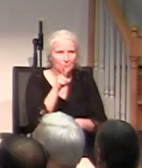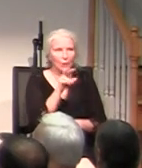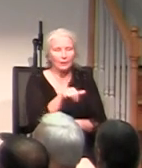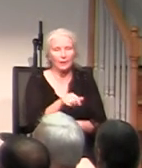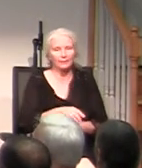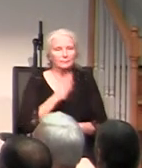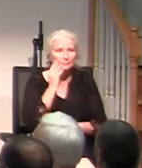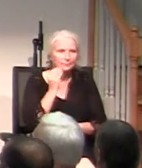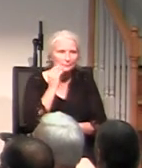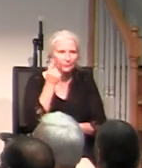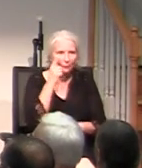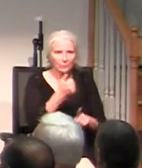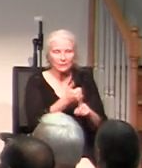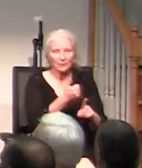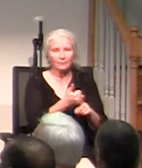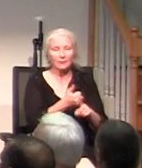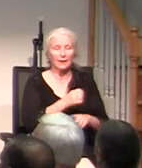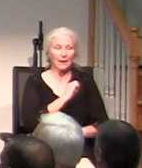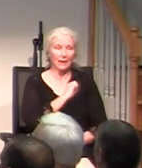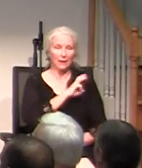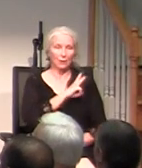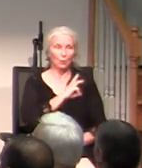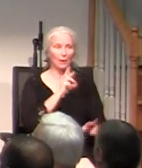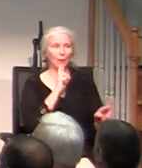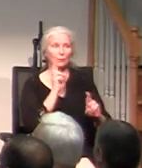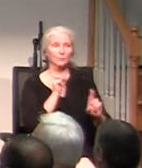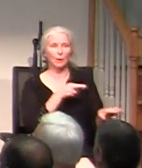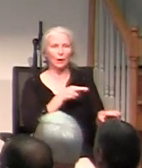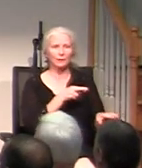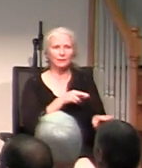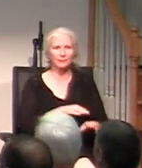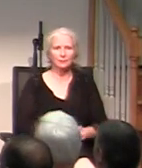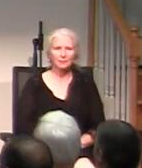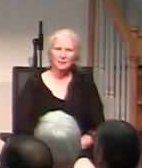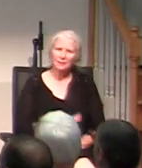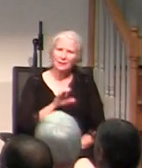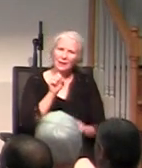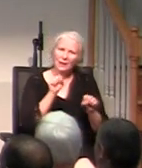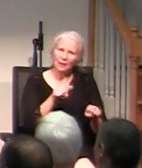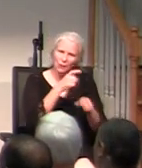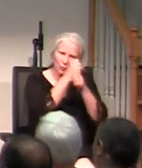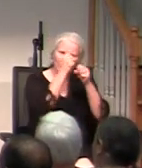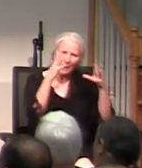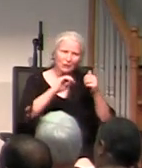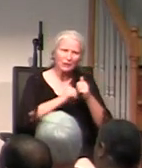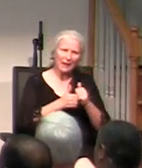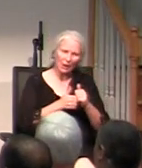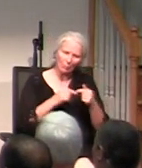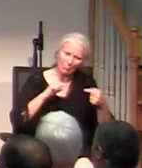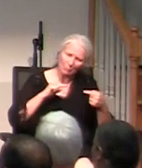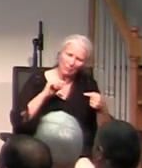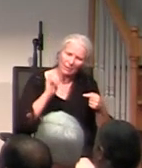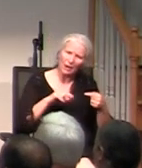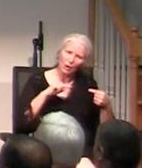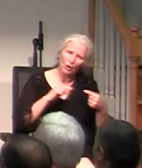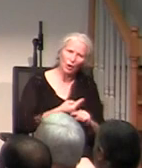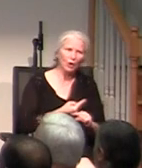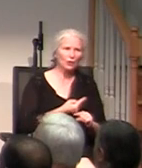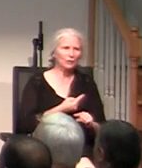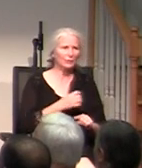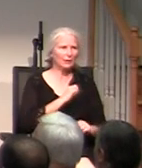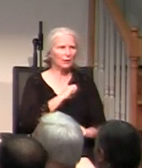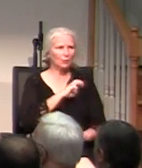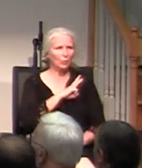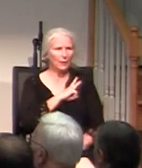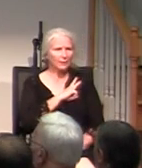So Ellen White's response to what was going on, imagine how painful this was. You know, we talked about, somebody